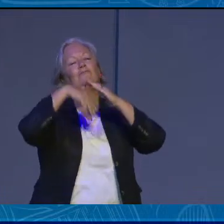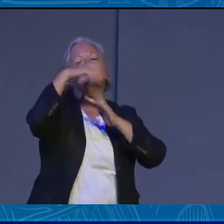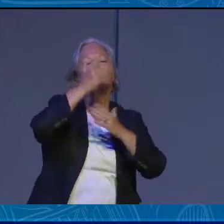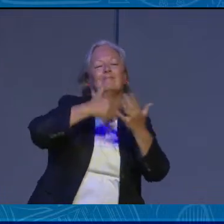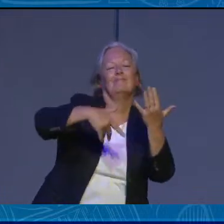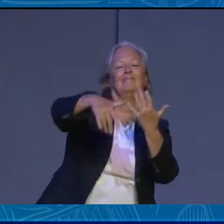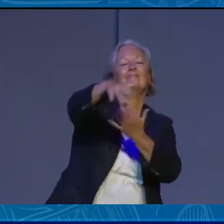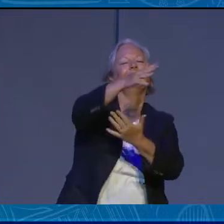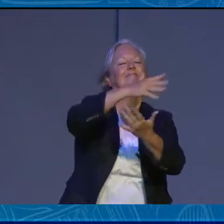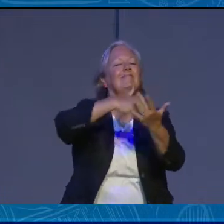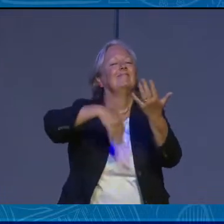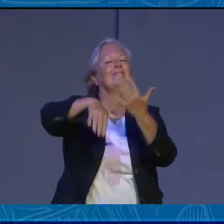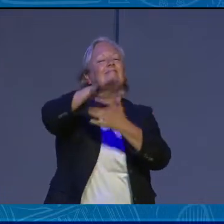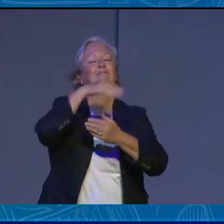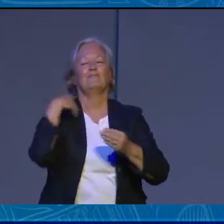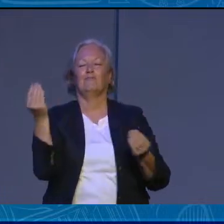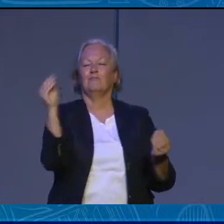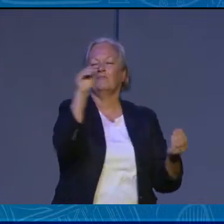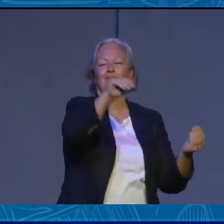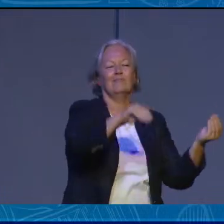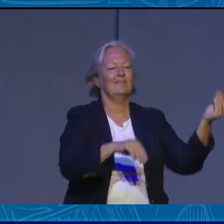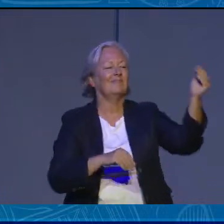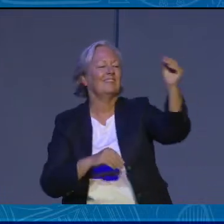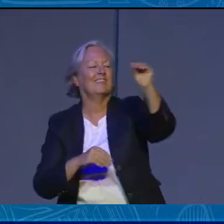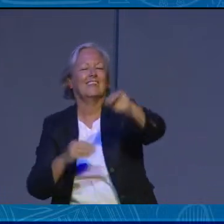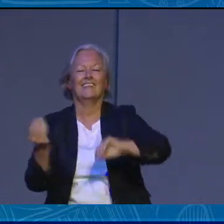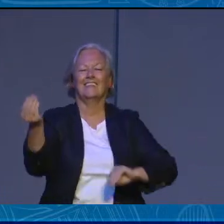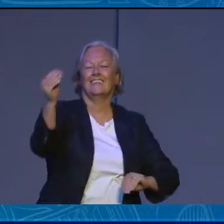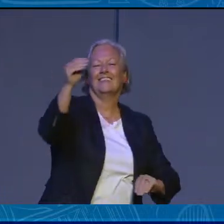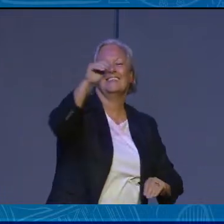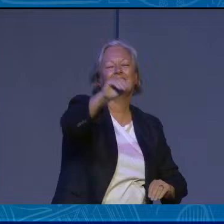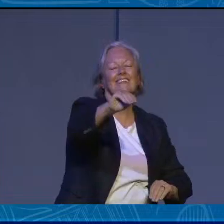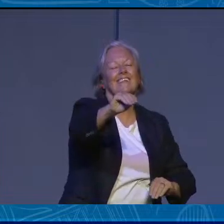from far away.